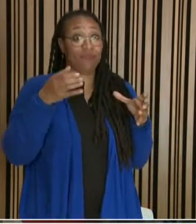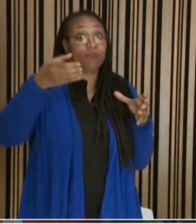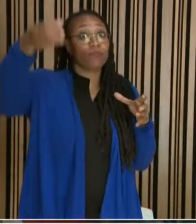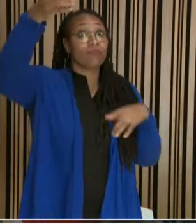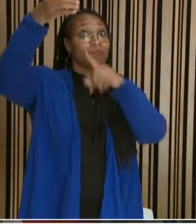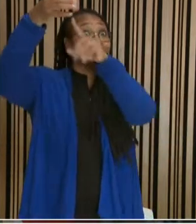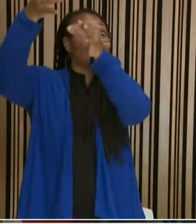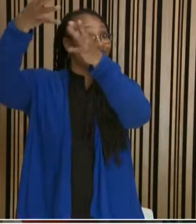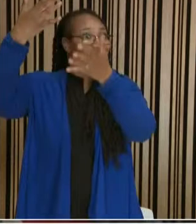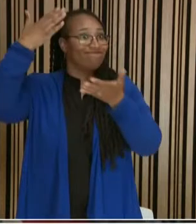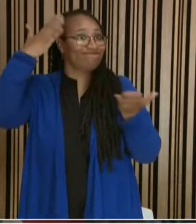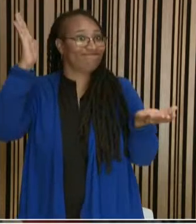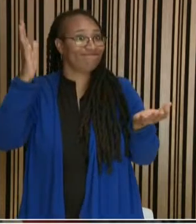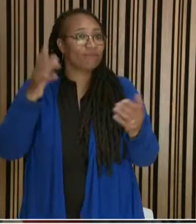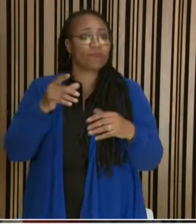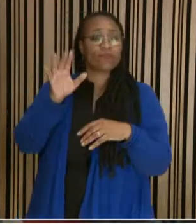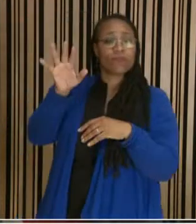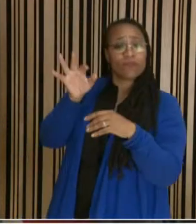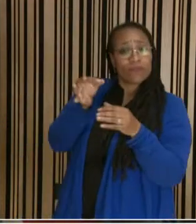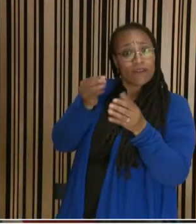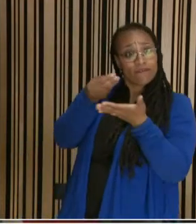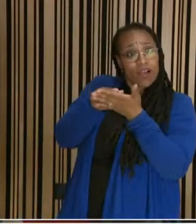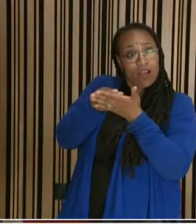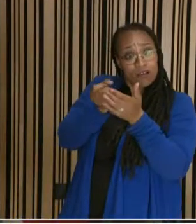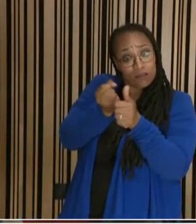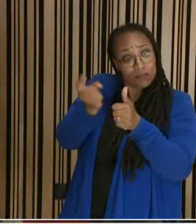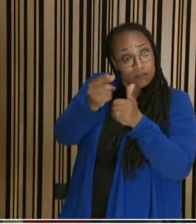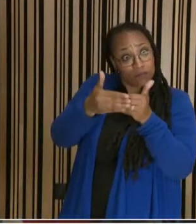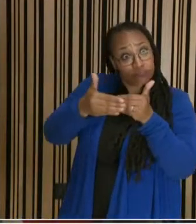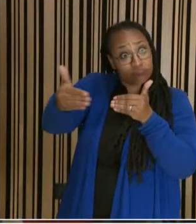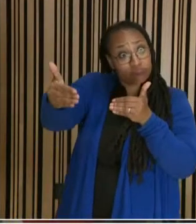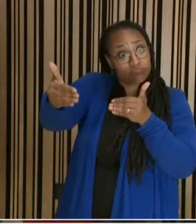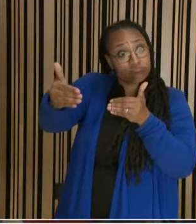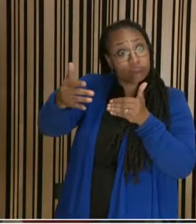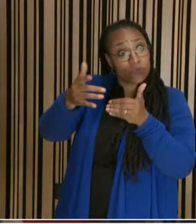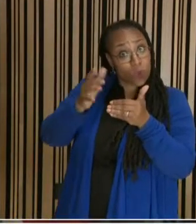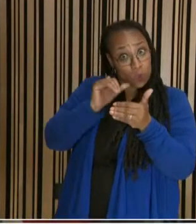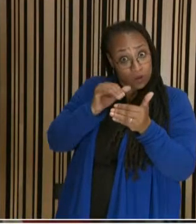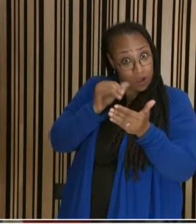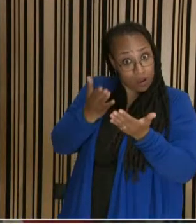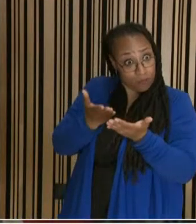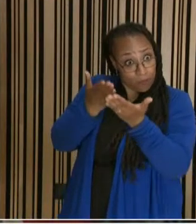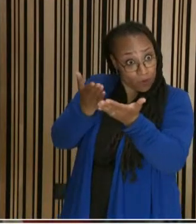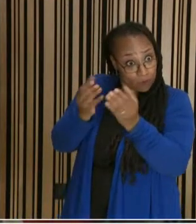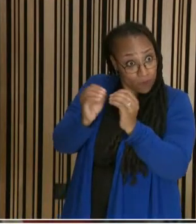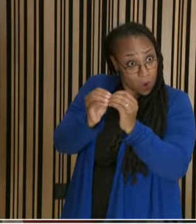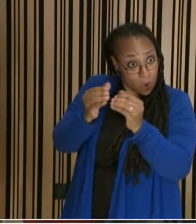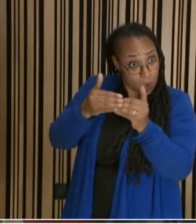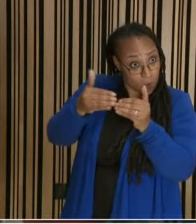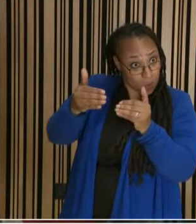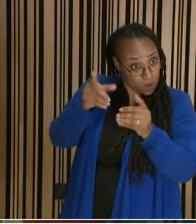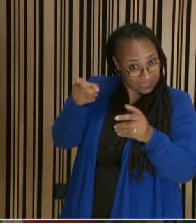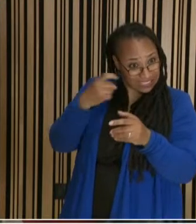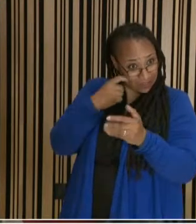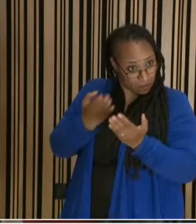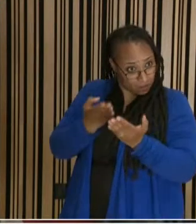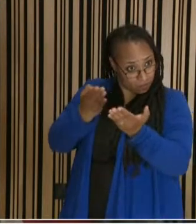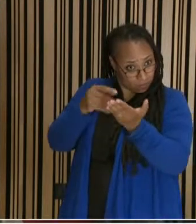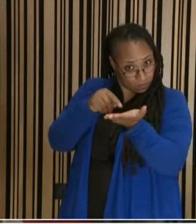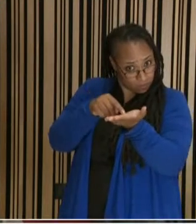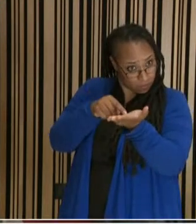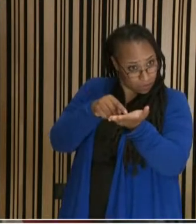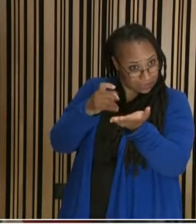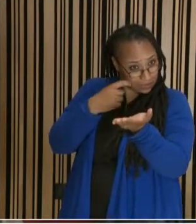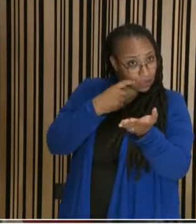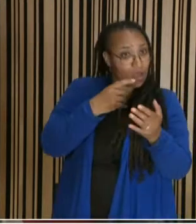next fiscal year, to introduce a new set of proposals around this? You had introduced your own proposals to improve. I didn't what the say council that. did. I said that the work